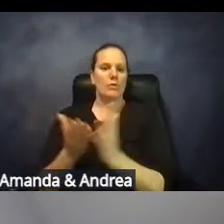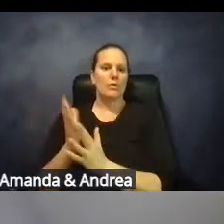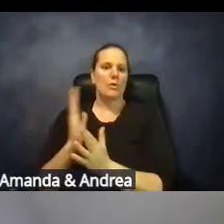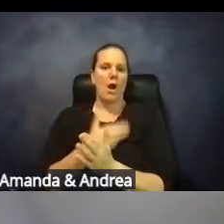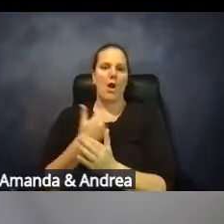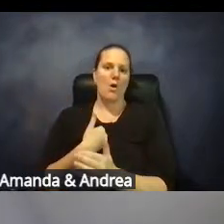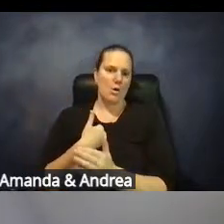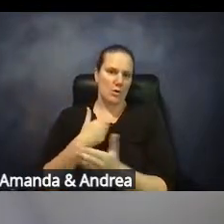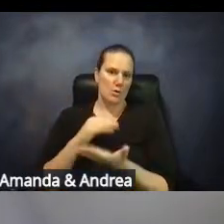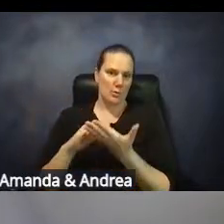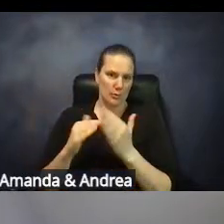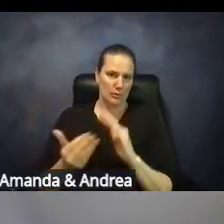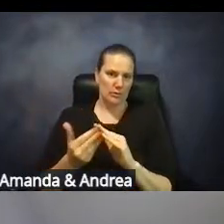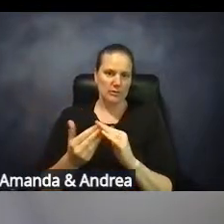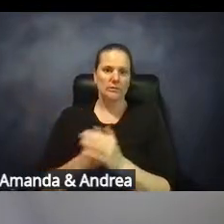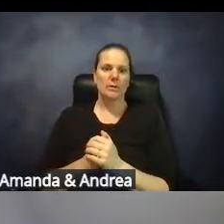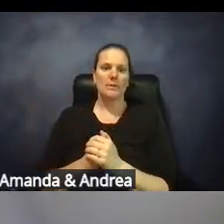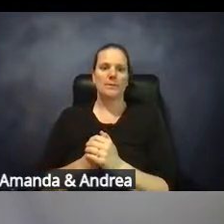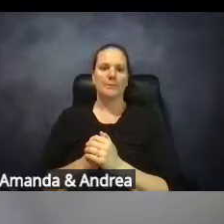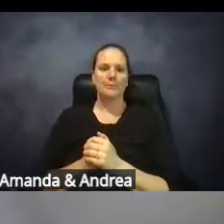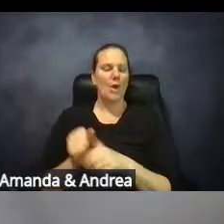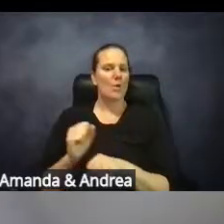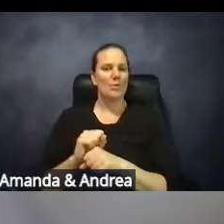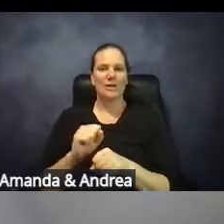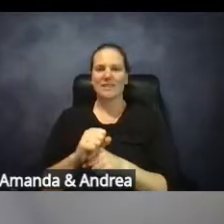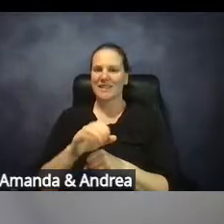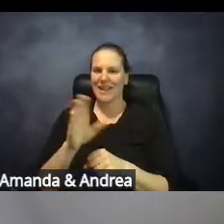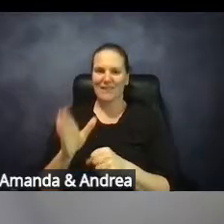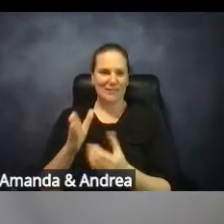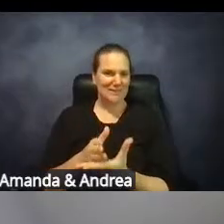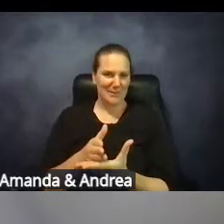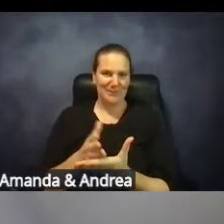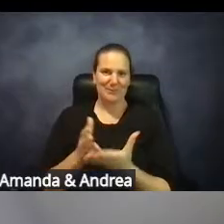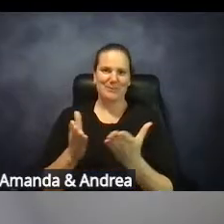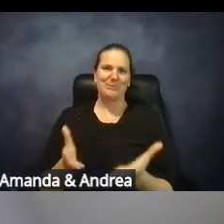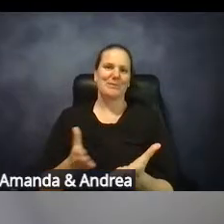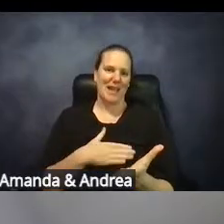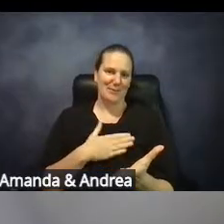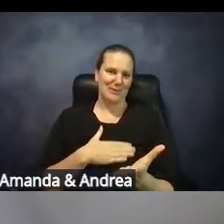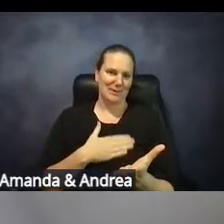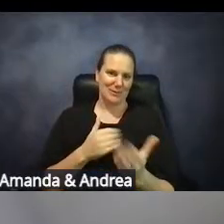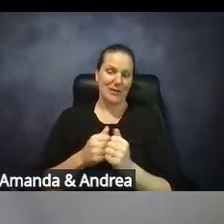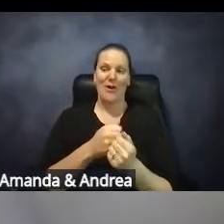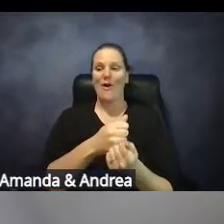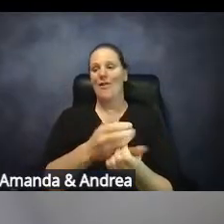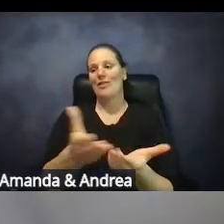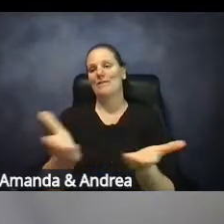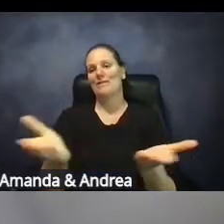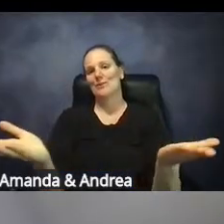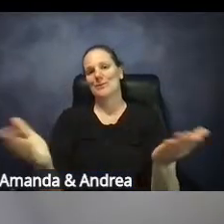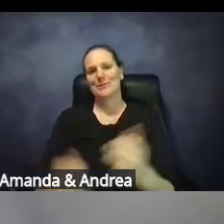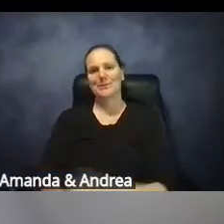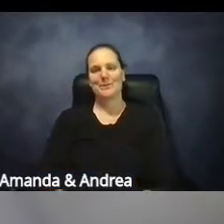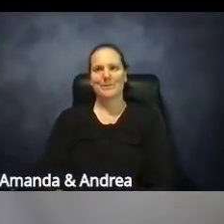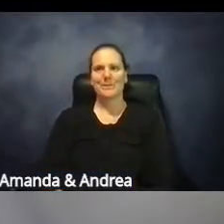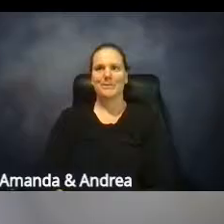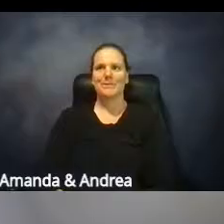So, our work is never done, and I'm happy to be doing it with all of you.